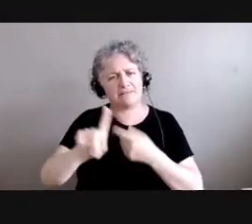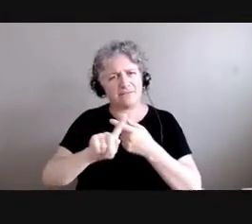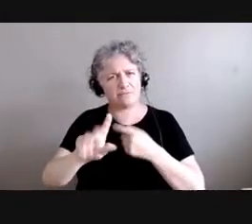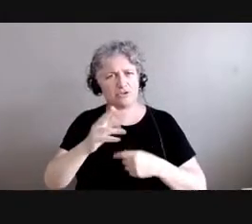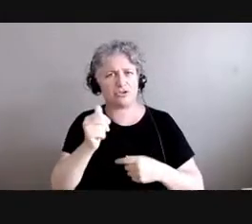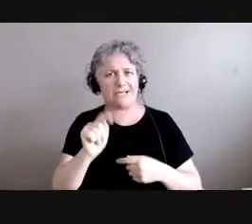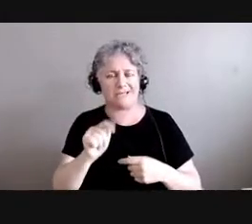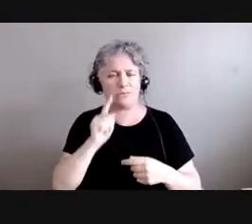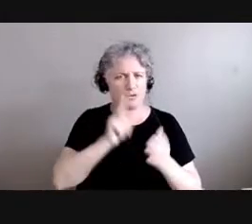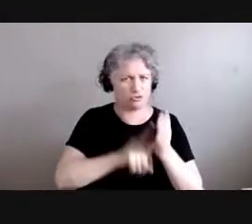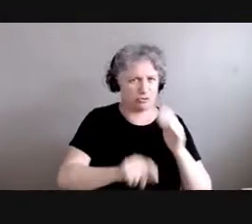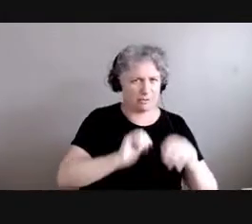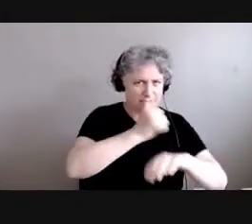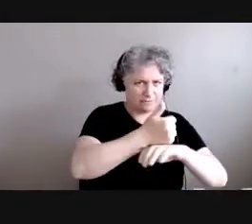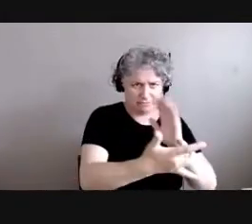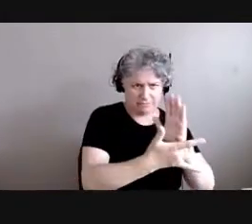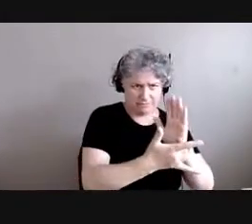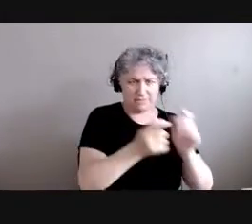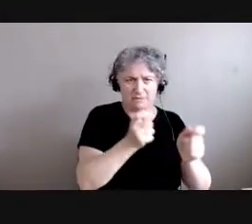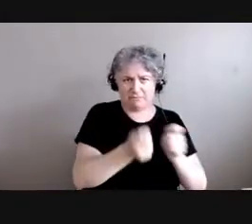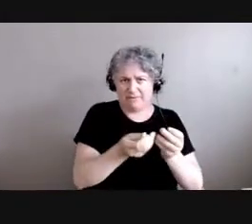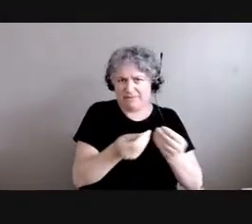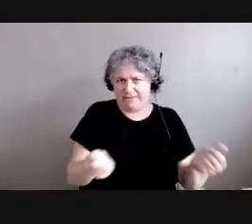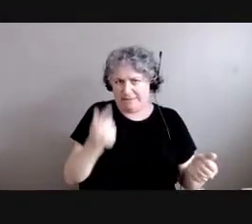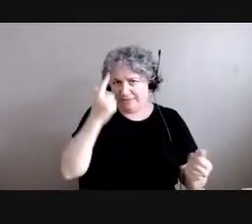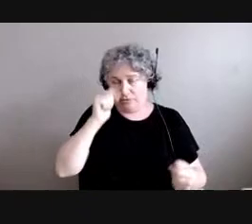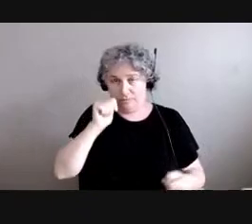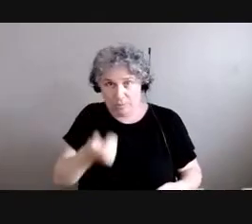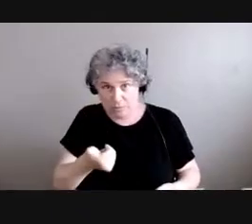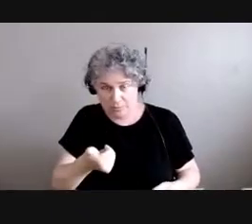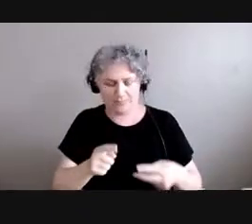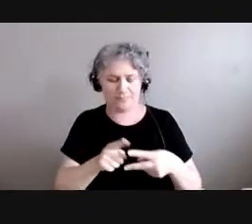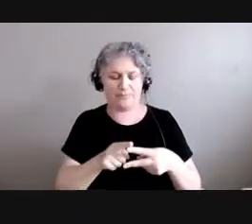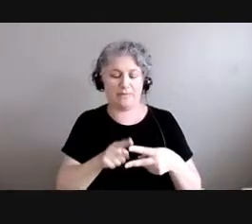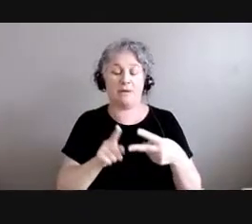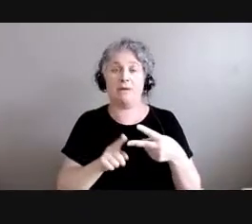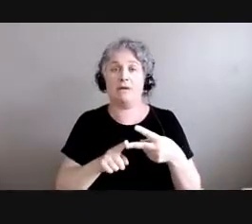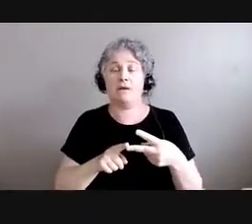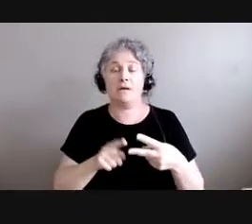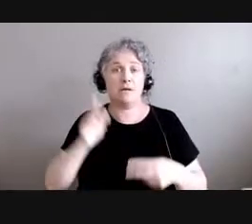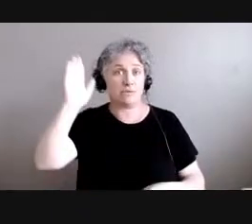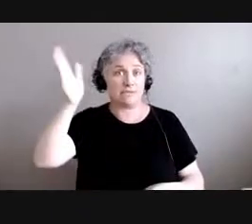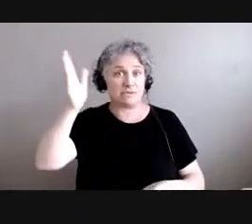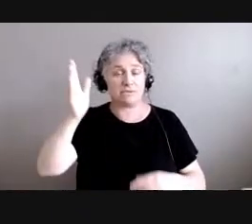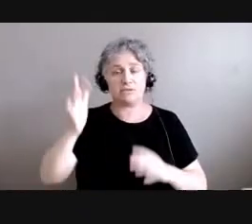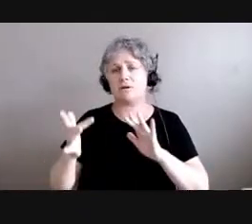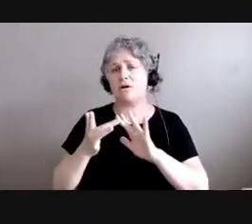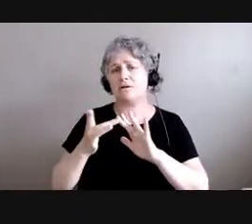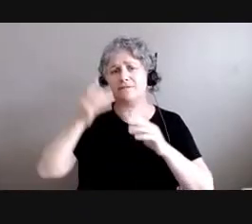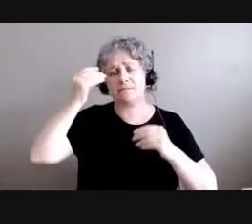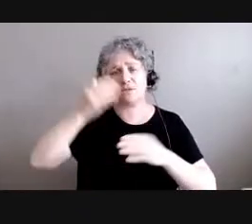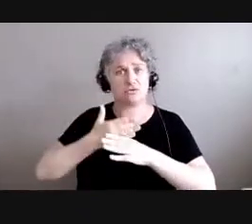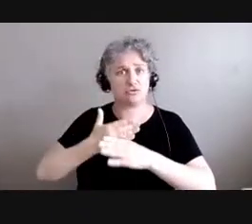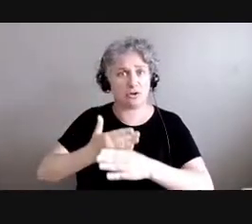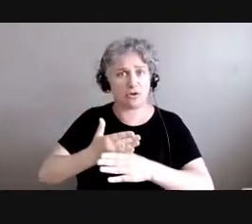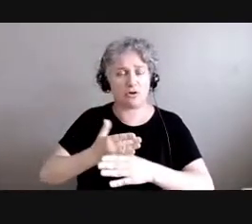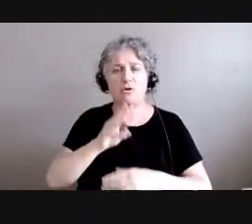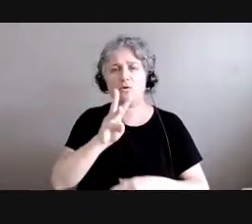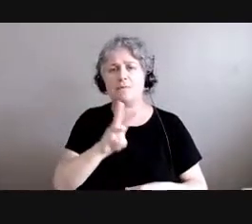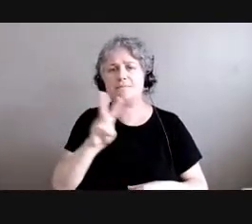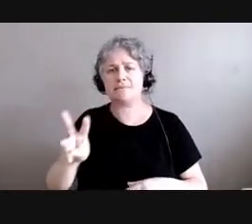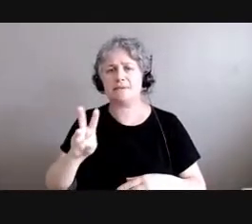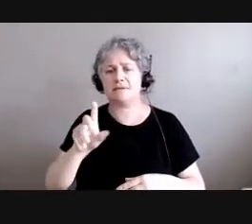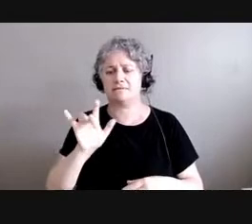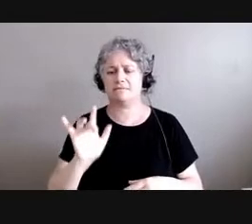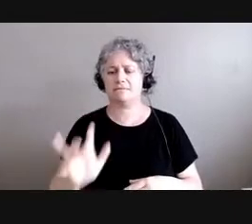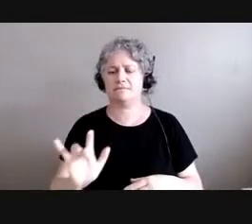that fixed for tomorrow. Also, a reminder that if presenters shared contact details or website links in their